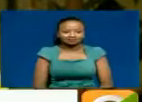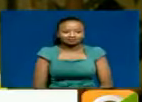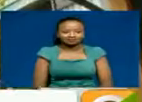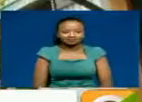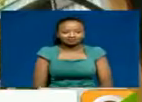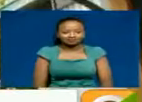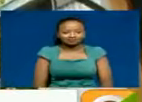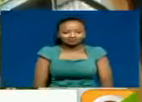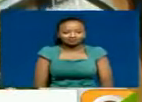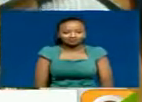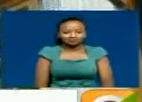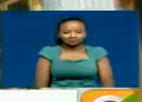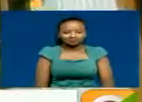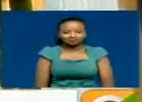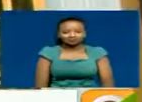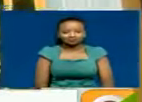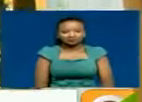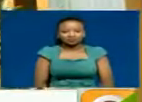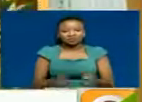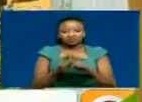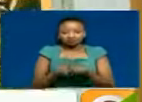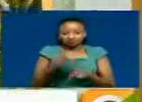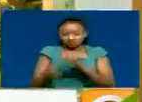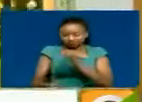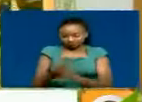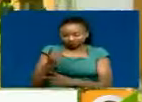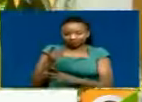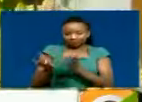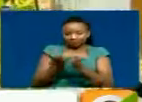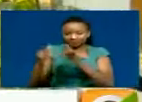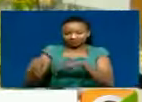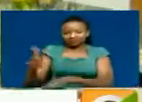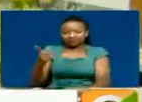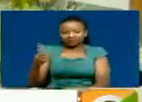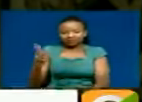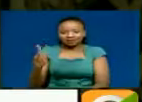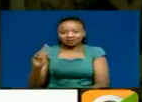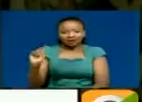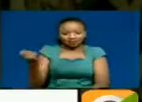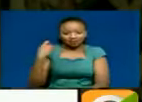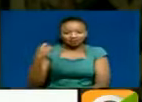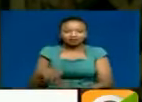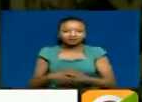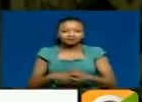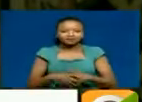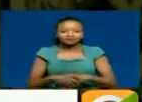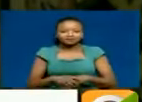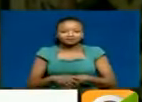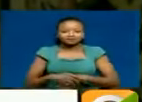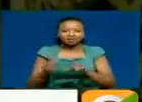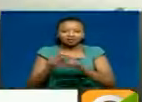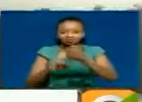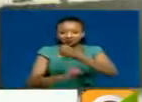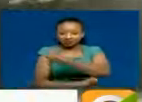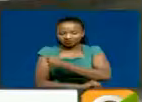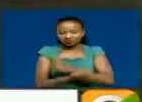established my business also here, which was casting and model management. Yes, and also, of course, my charity